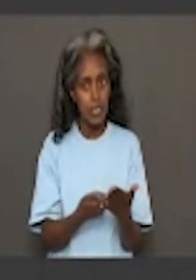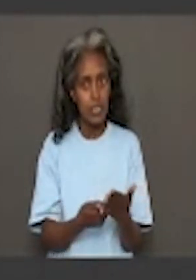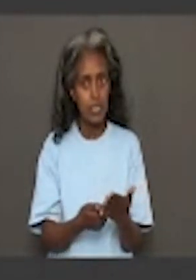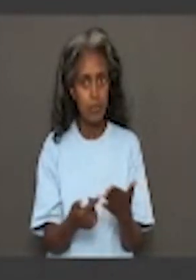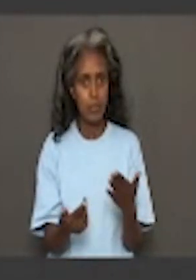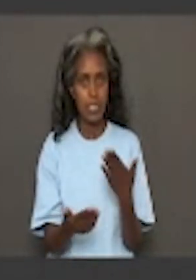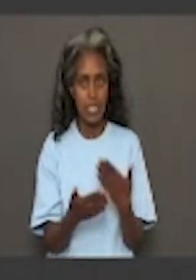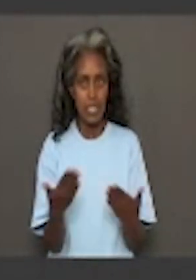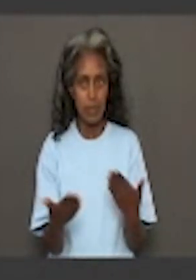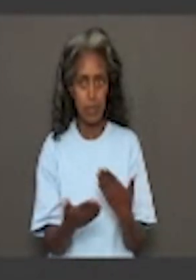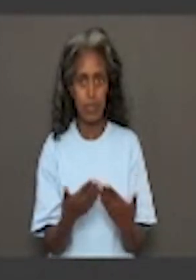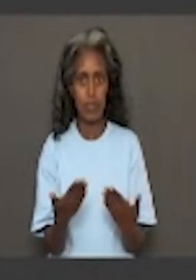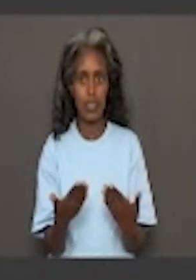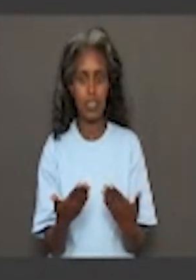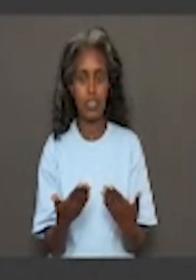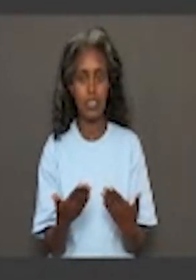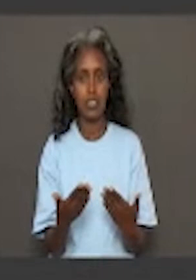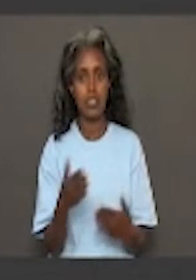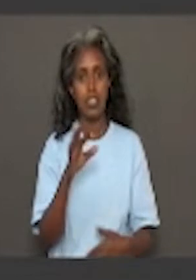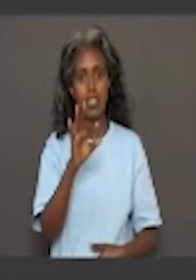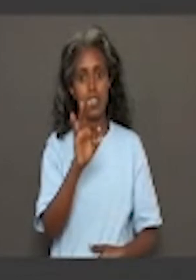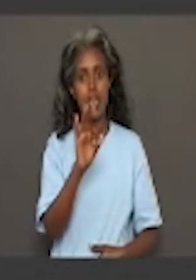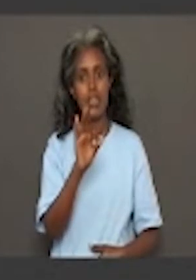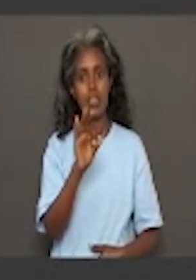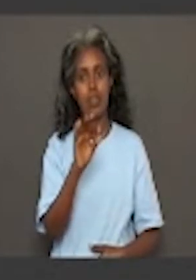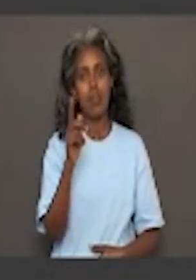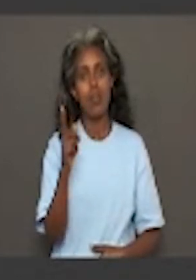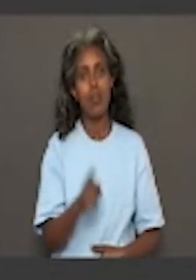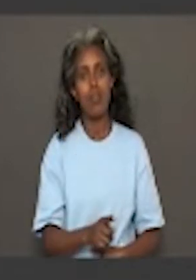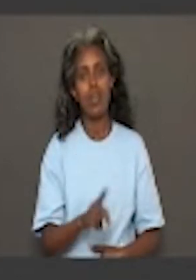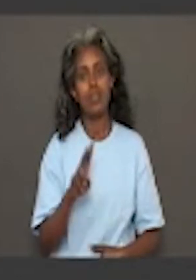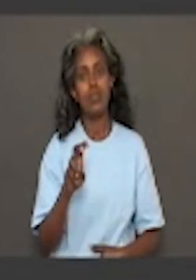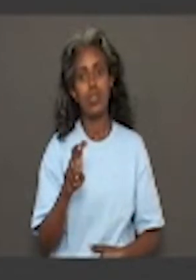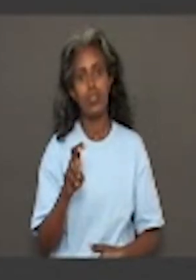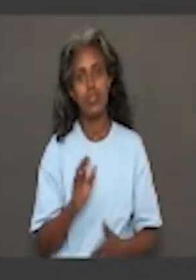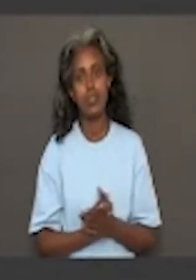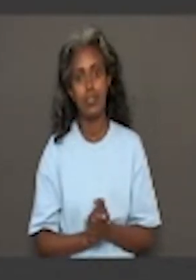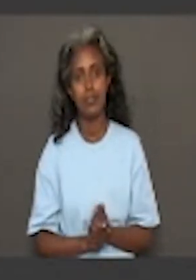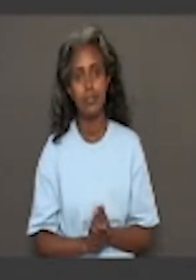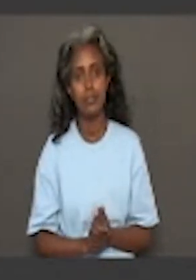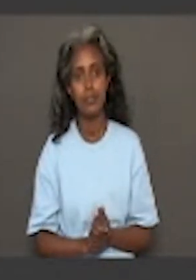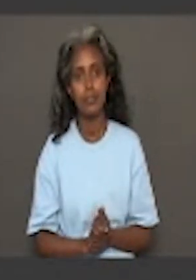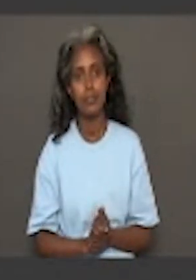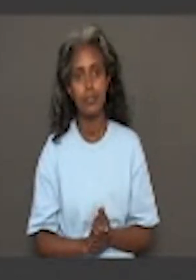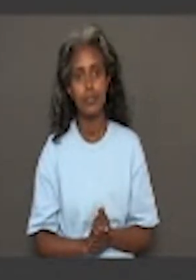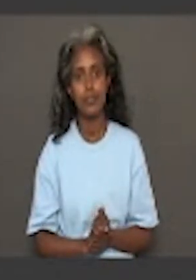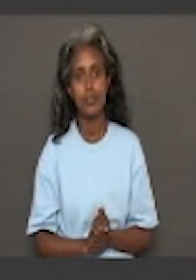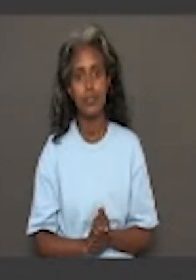This can be simplified as 9 over 20.